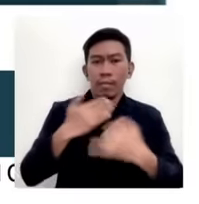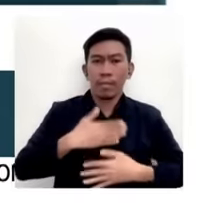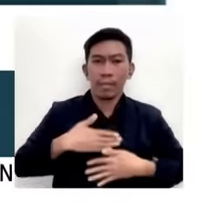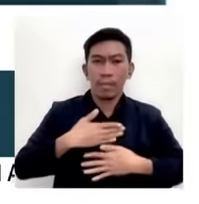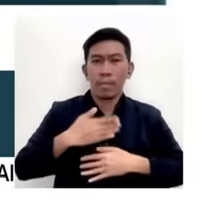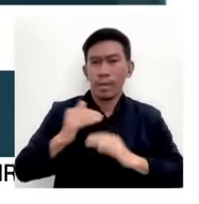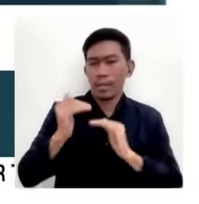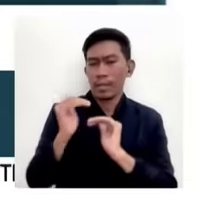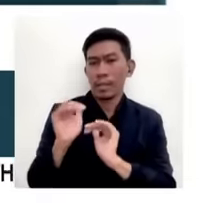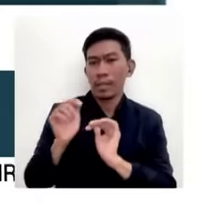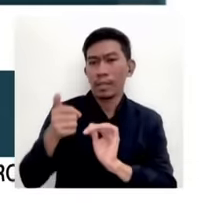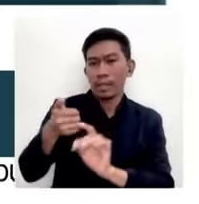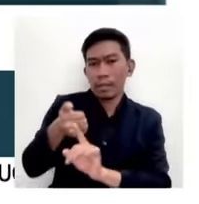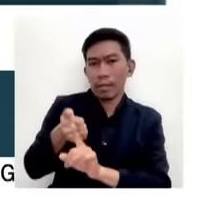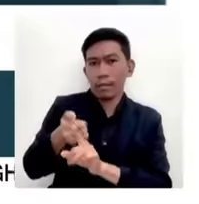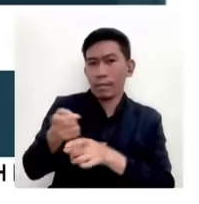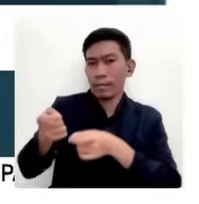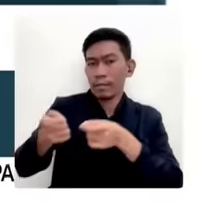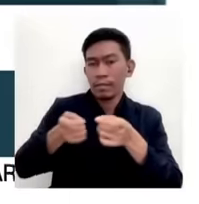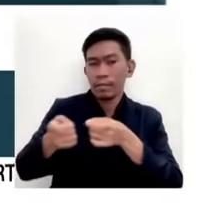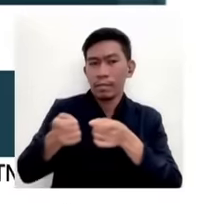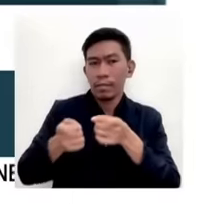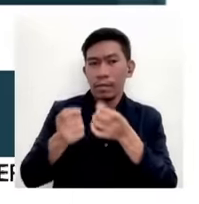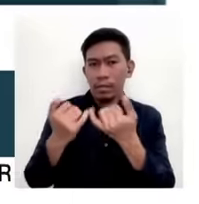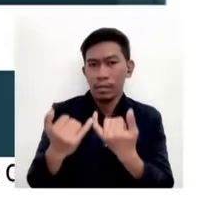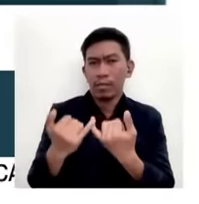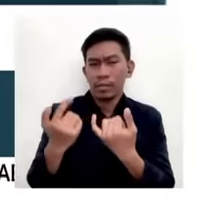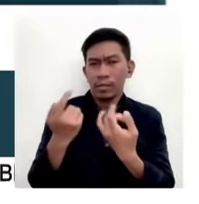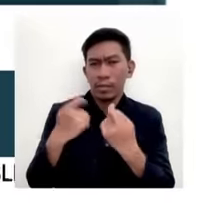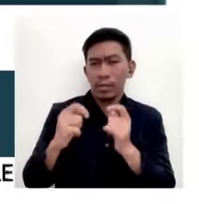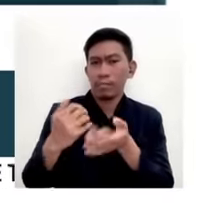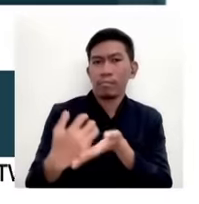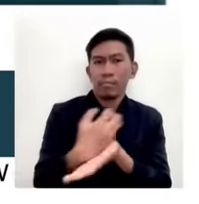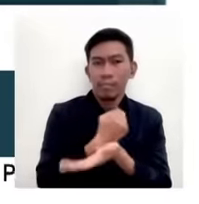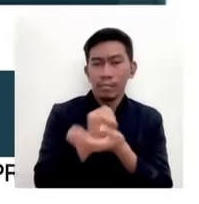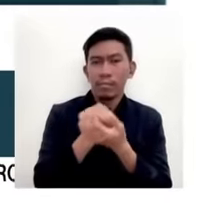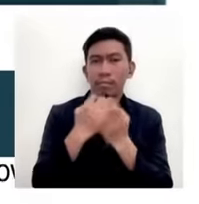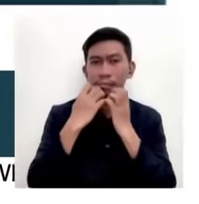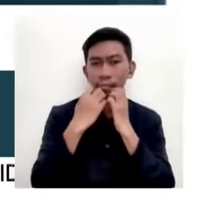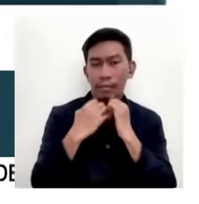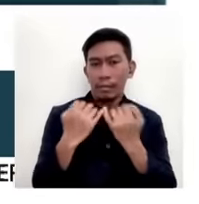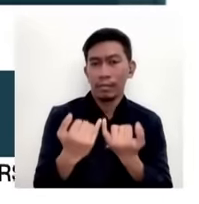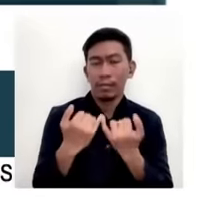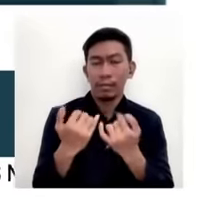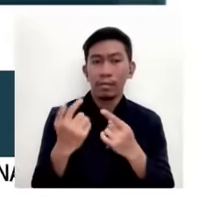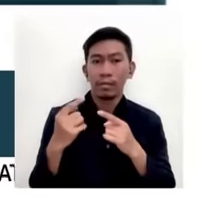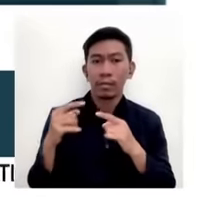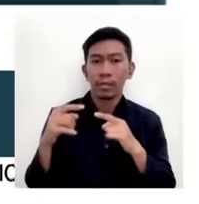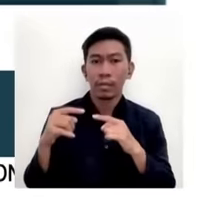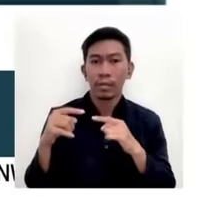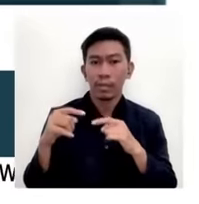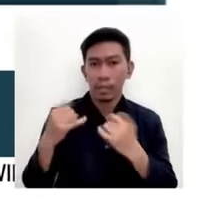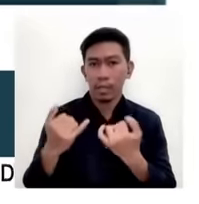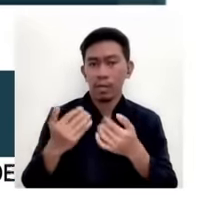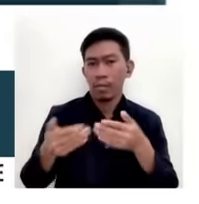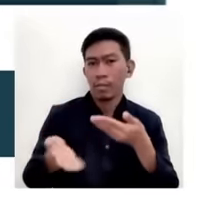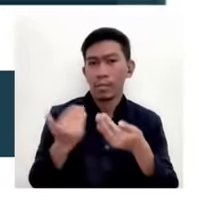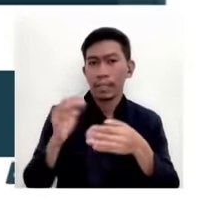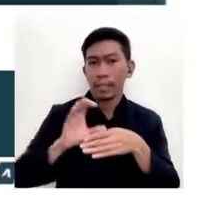and we're trying to make the most out of it. In fact, we are almost complete in our mandate